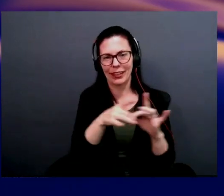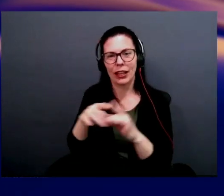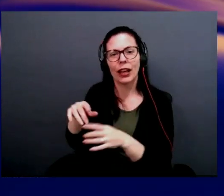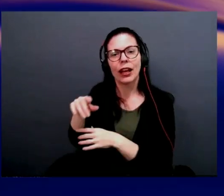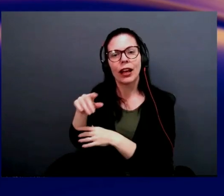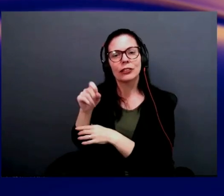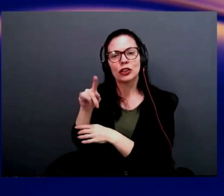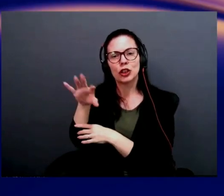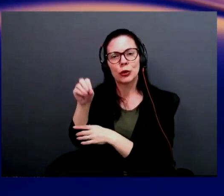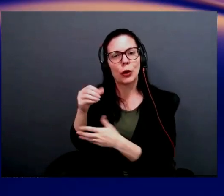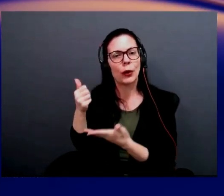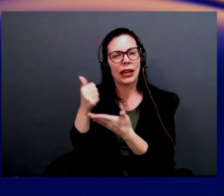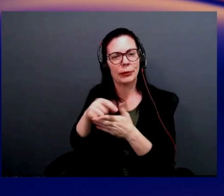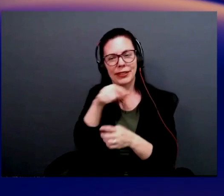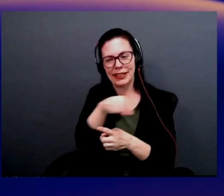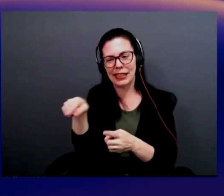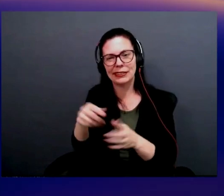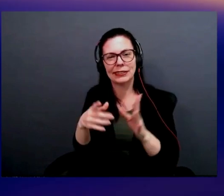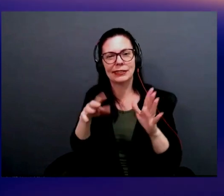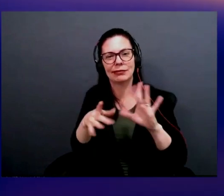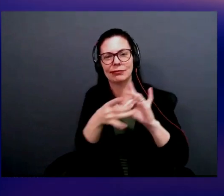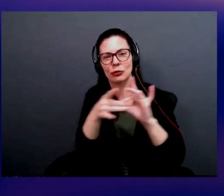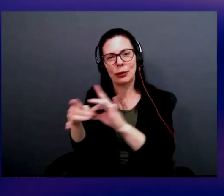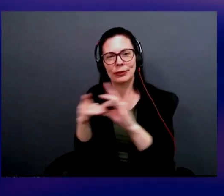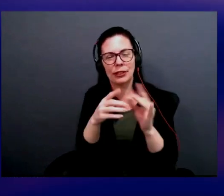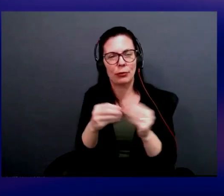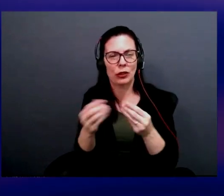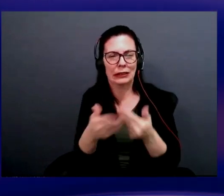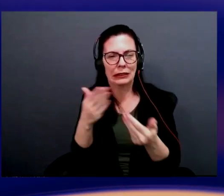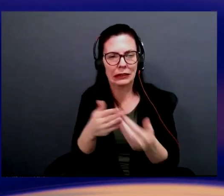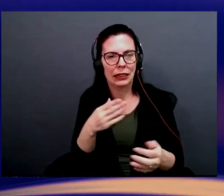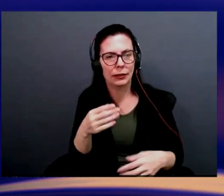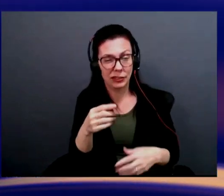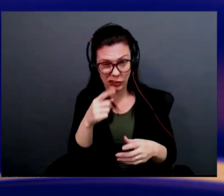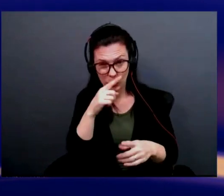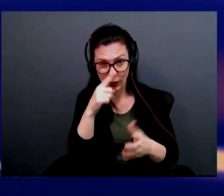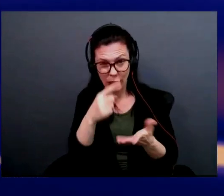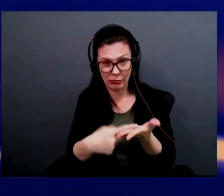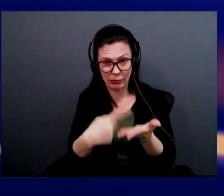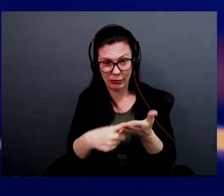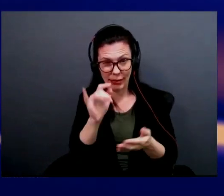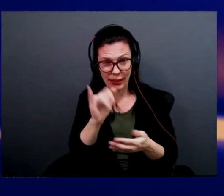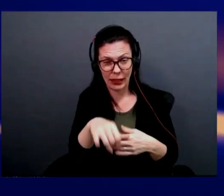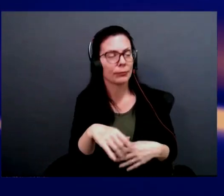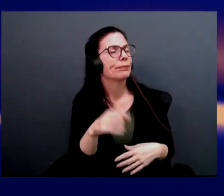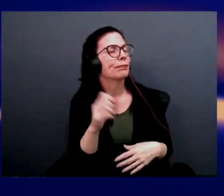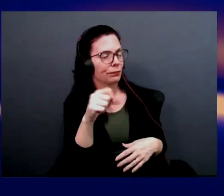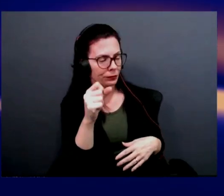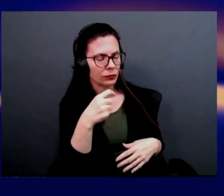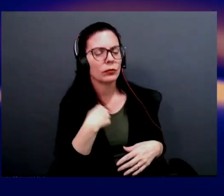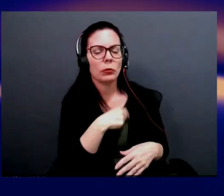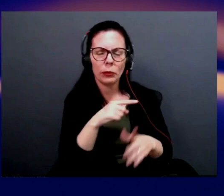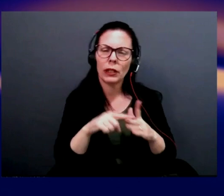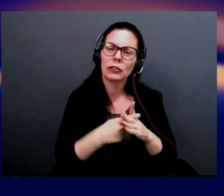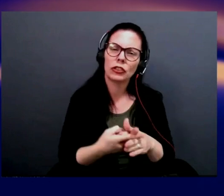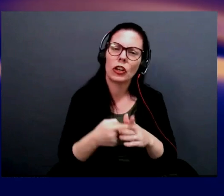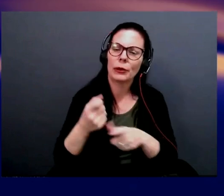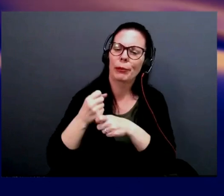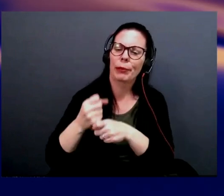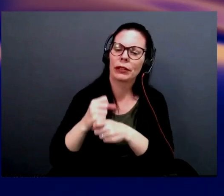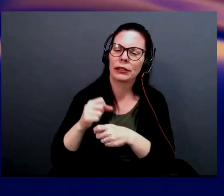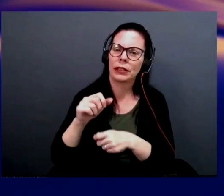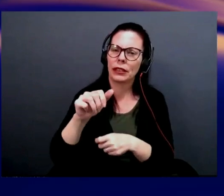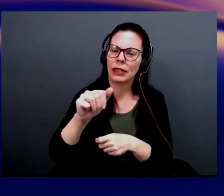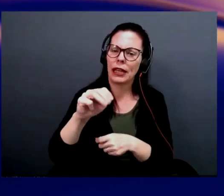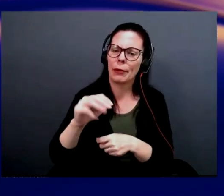easier. Can you talk to that a little bit? Yeah, so that's one of the things that, when we started building Amplify Studio, and specifically the UI builder